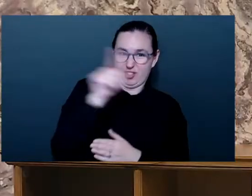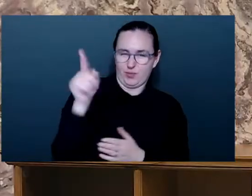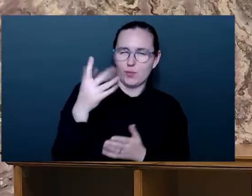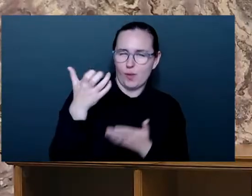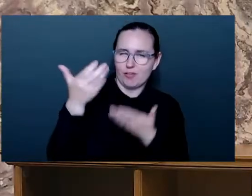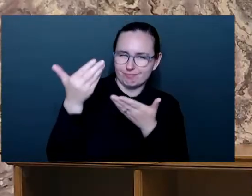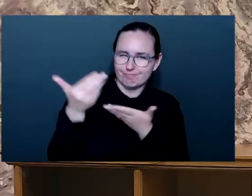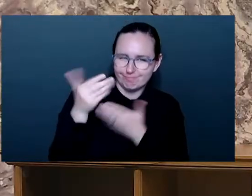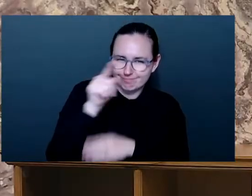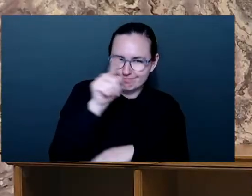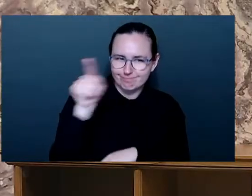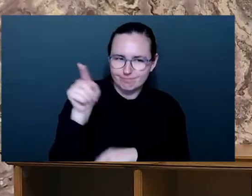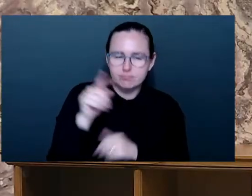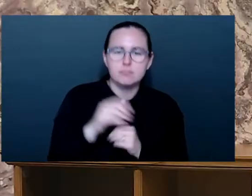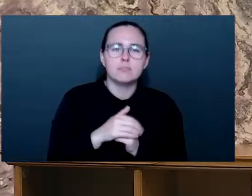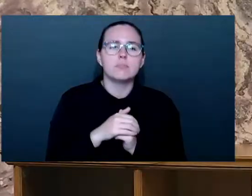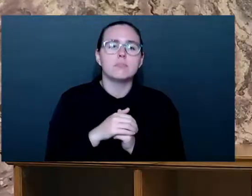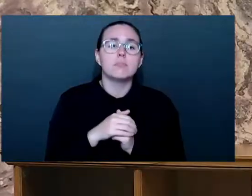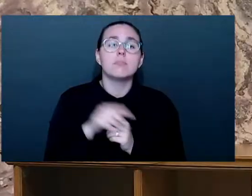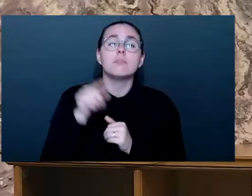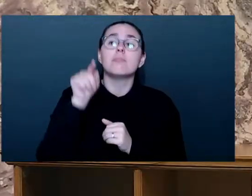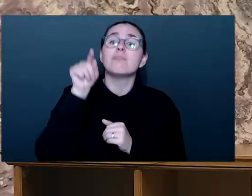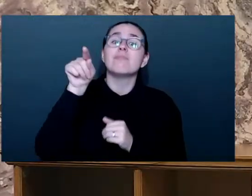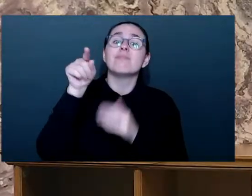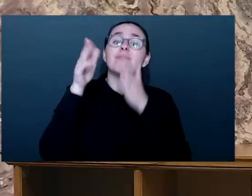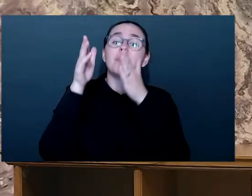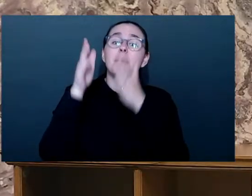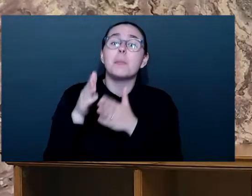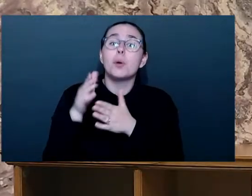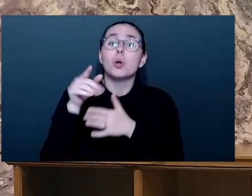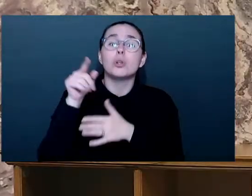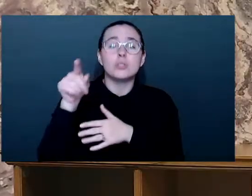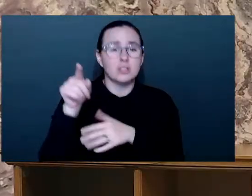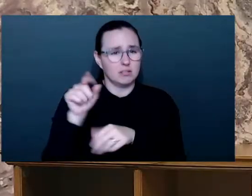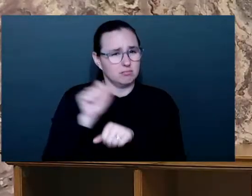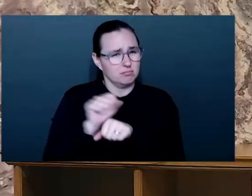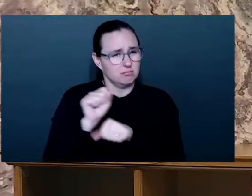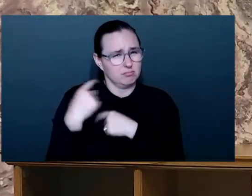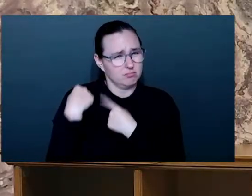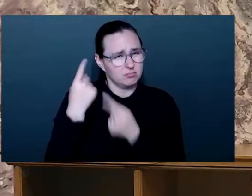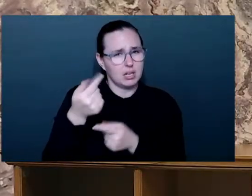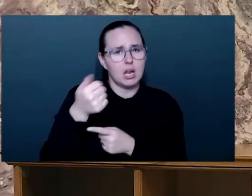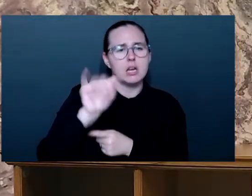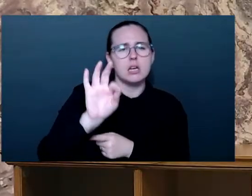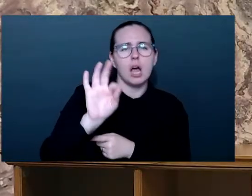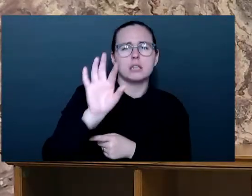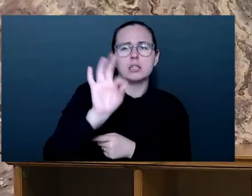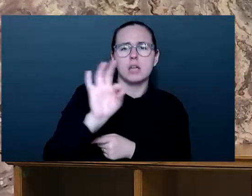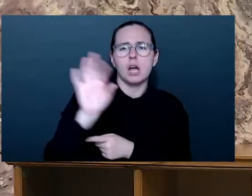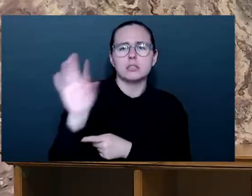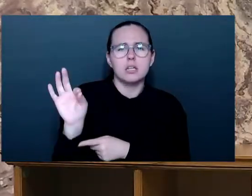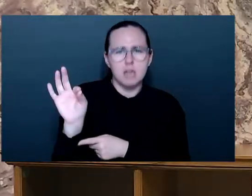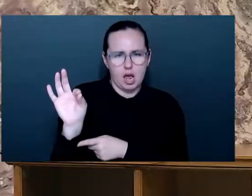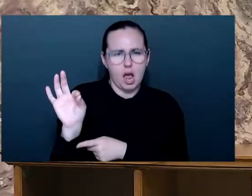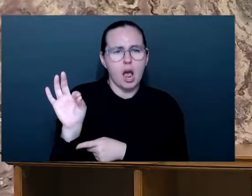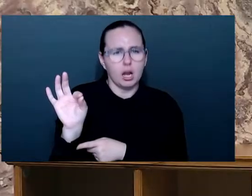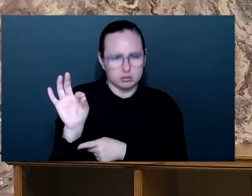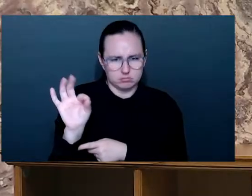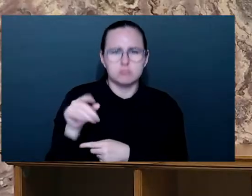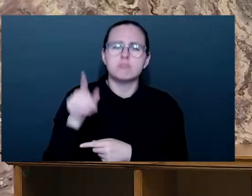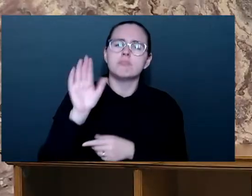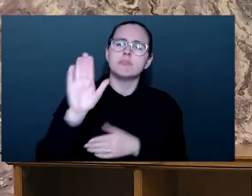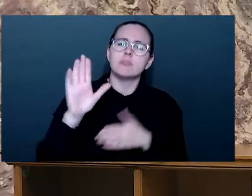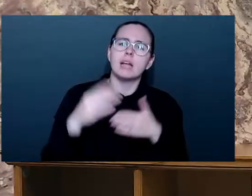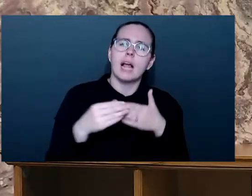1999. Through his vision, Mr. Speaker, and dedication, he led the establishment of the Hindu-Buddhist Foundation of